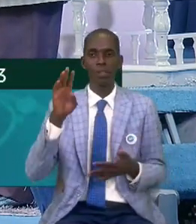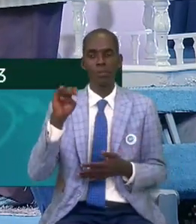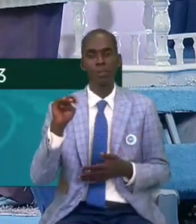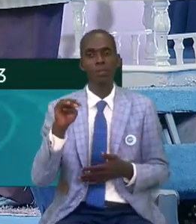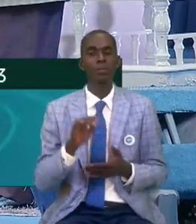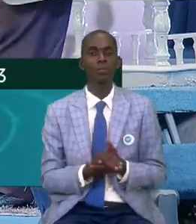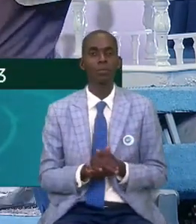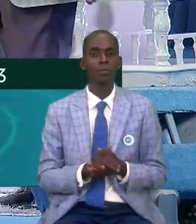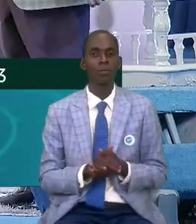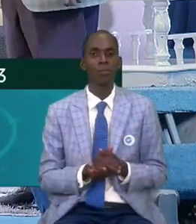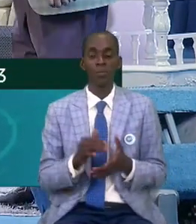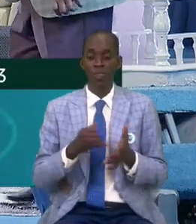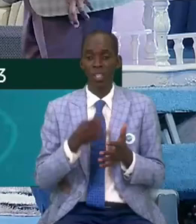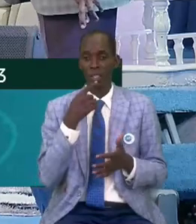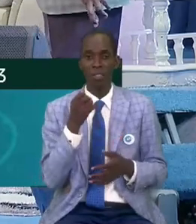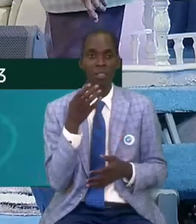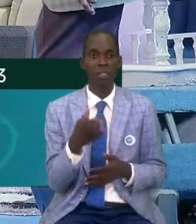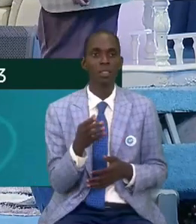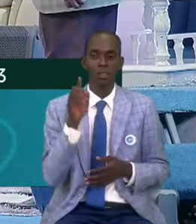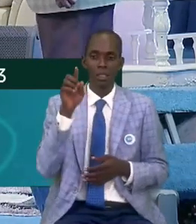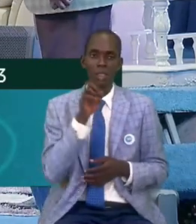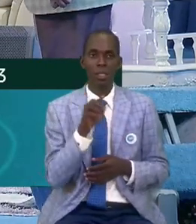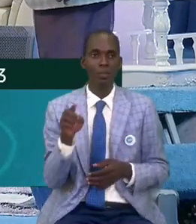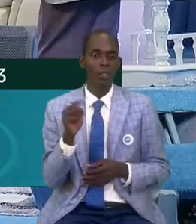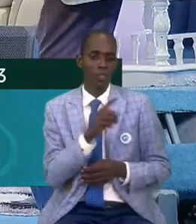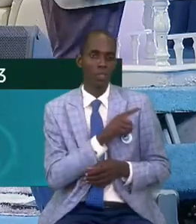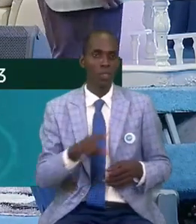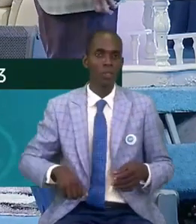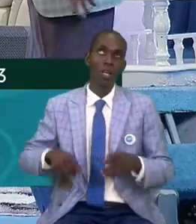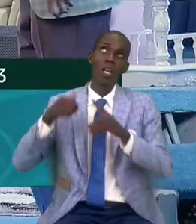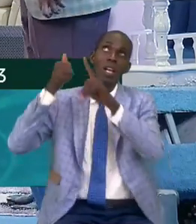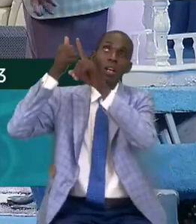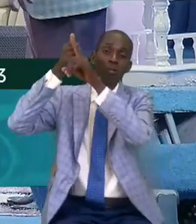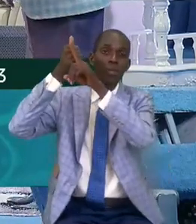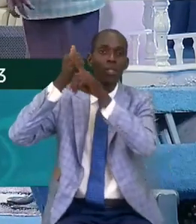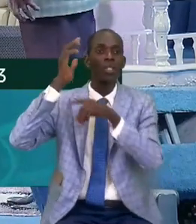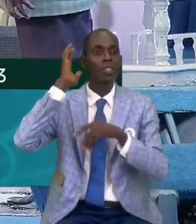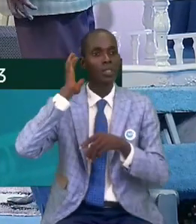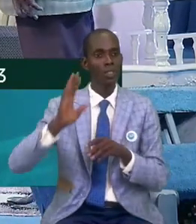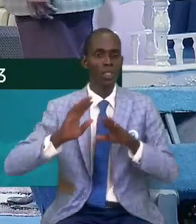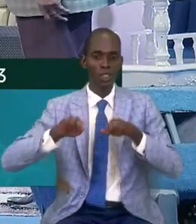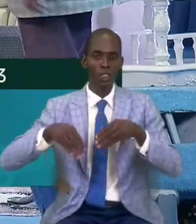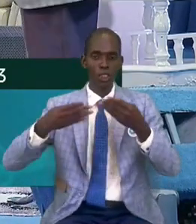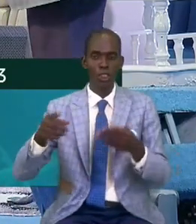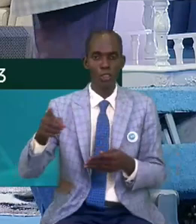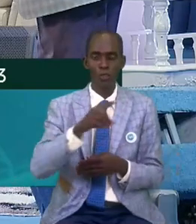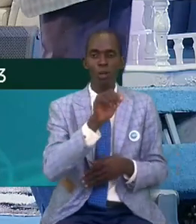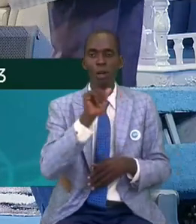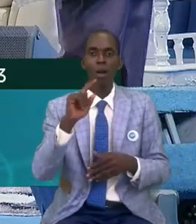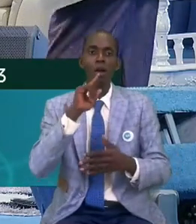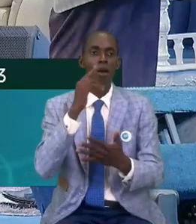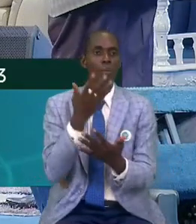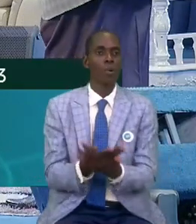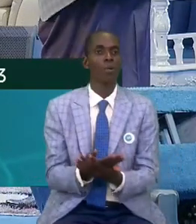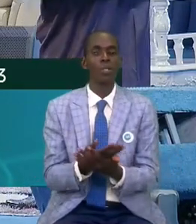Lord himself shall give thee a sign. It's the sign of all signs. It's the